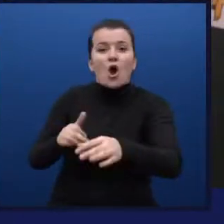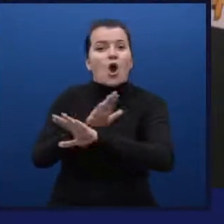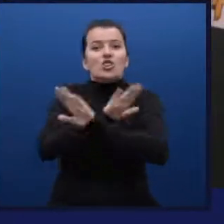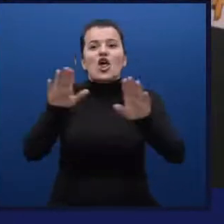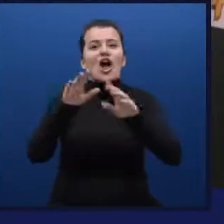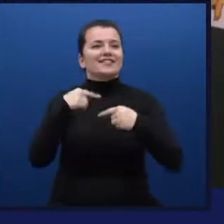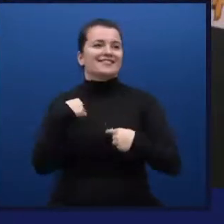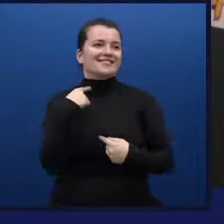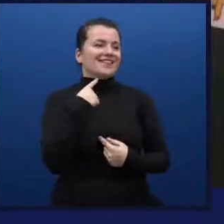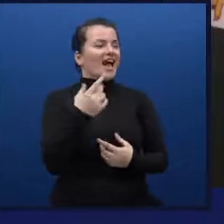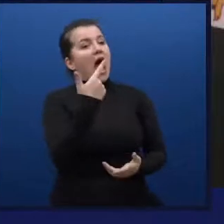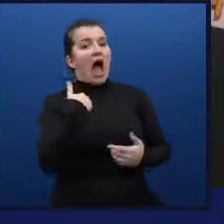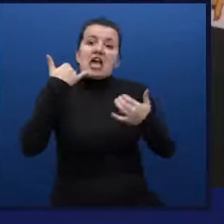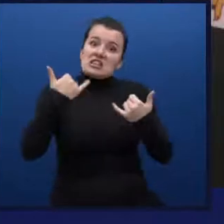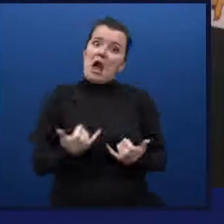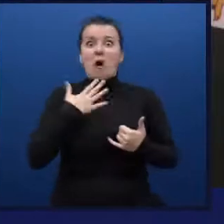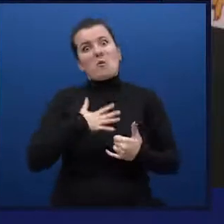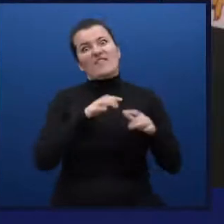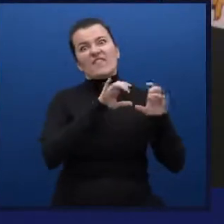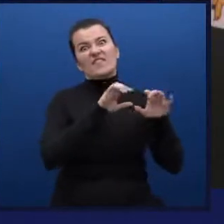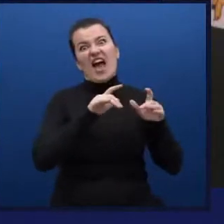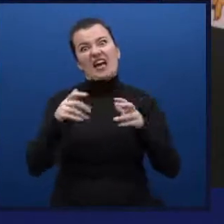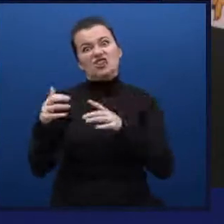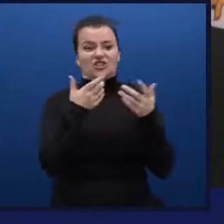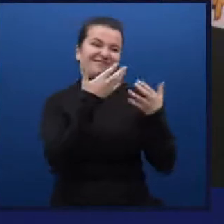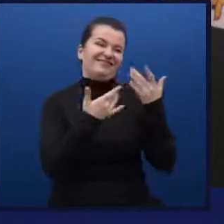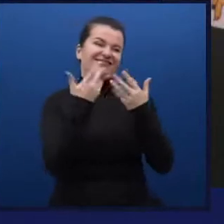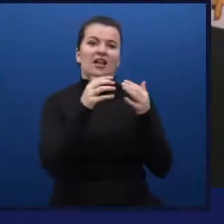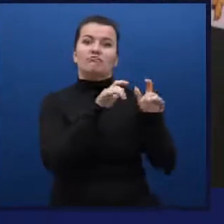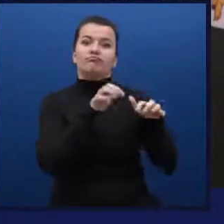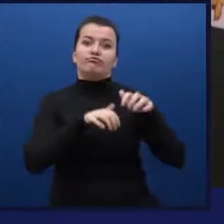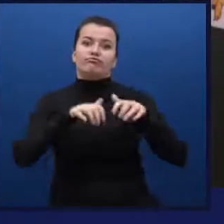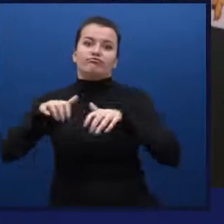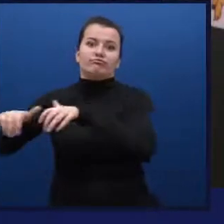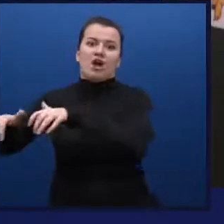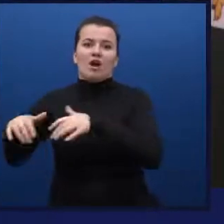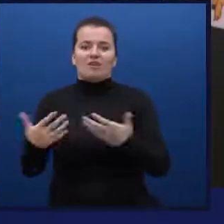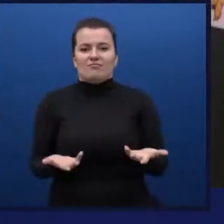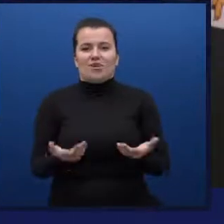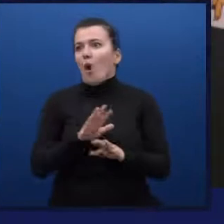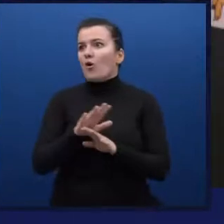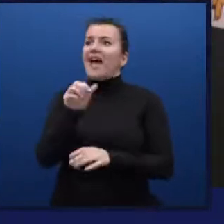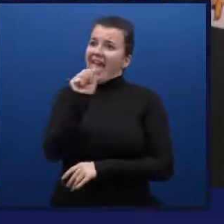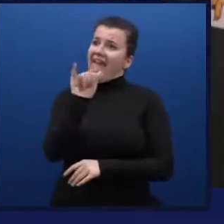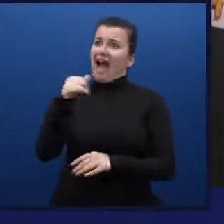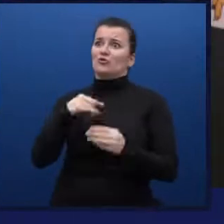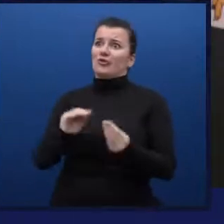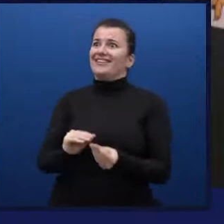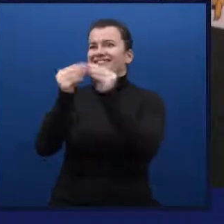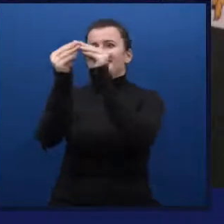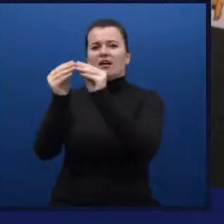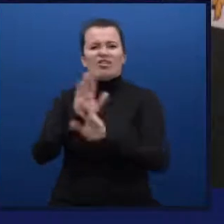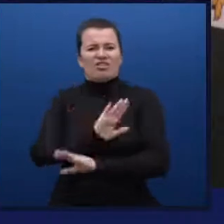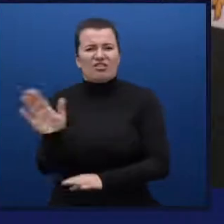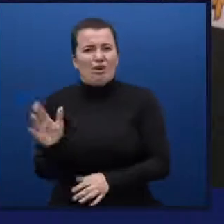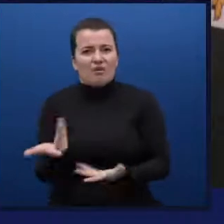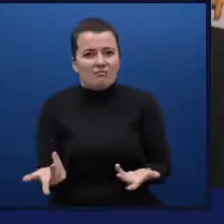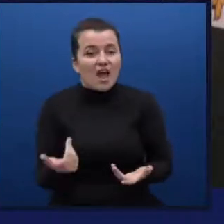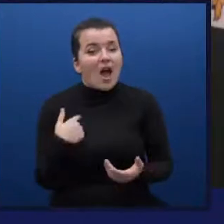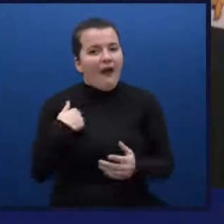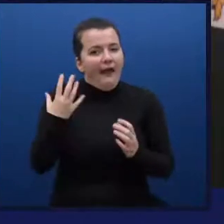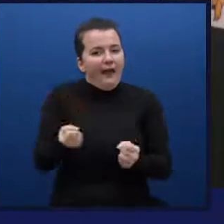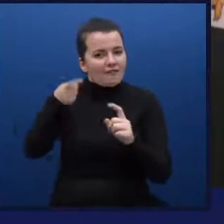today. Just like people are like, oh, I need to make some AI today. No, it's the same thing. You don't write functions for no